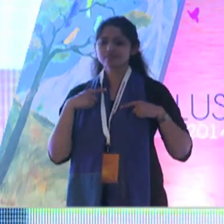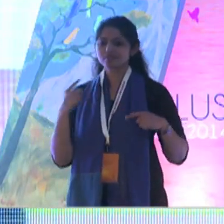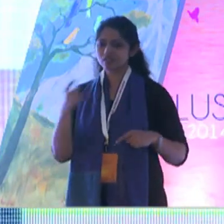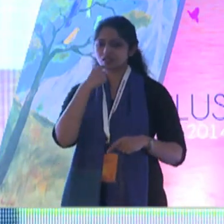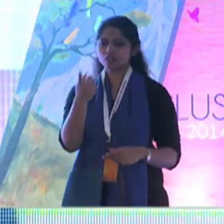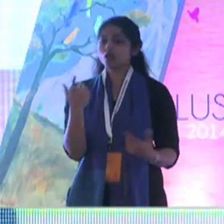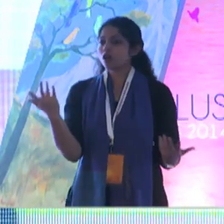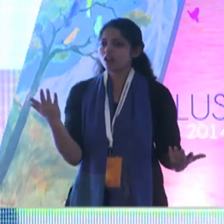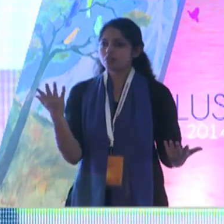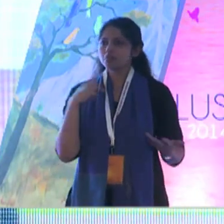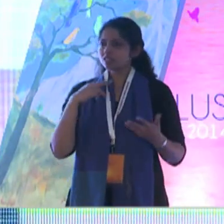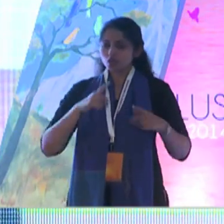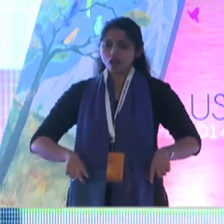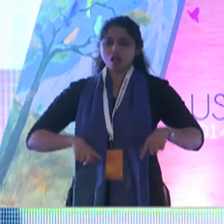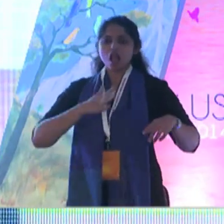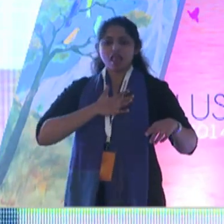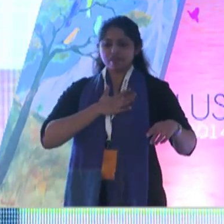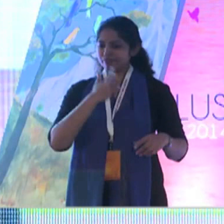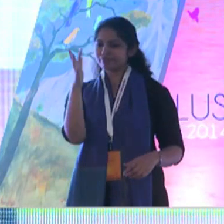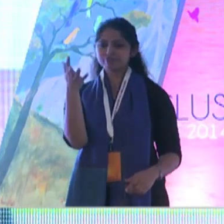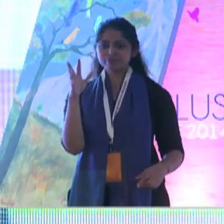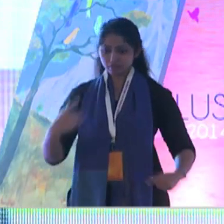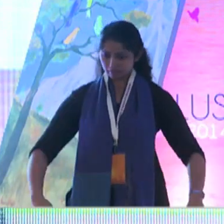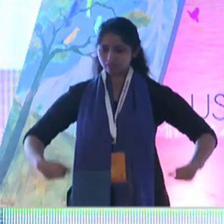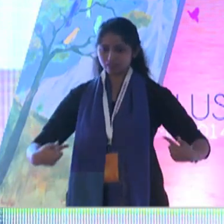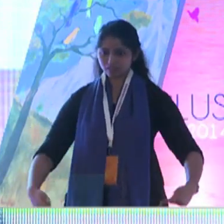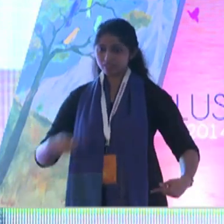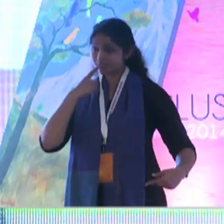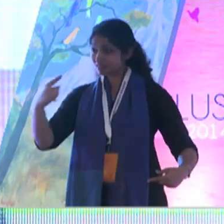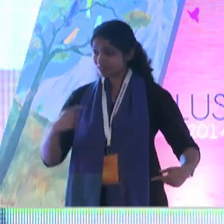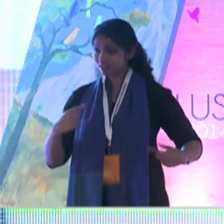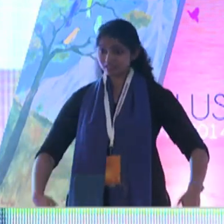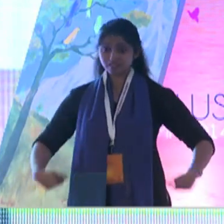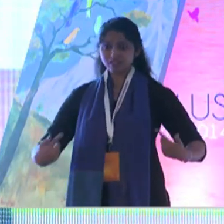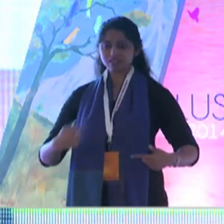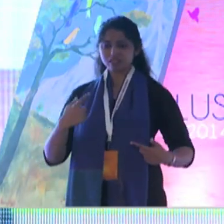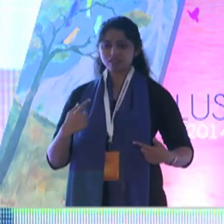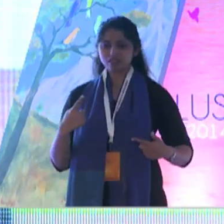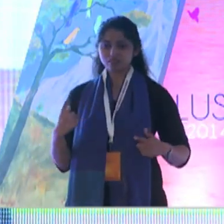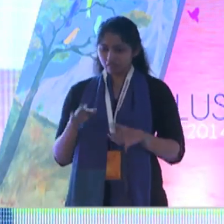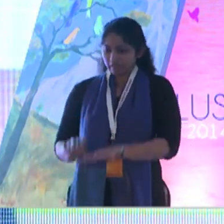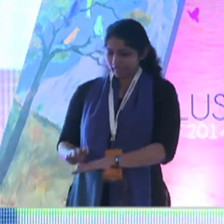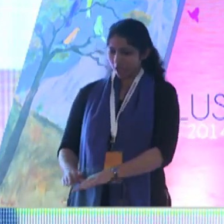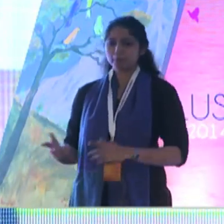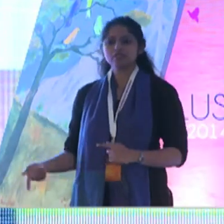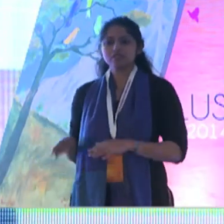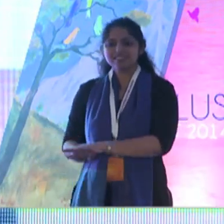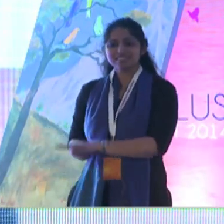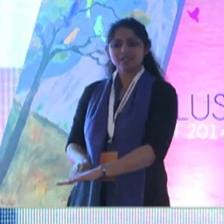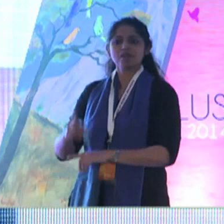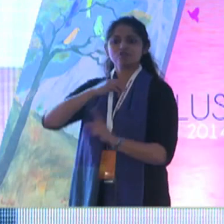As if you are not equipped. That wheelchair, she says to me, becomes the symbol of your dependability on the